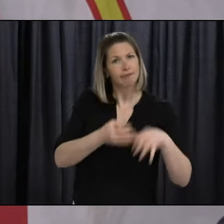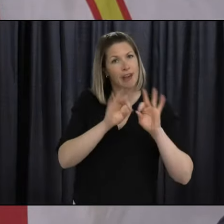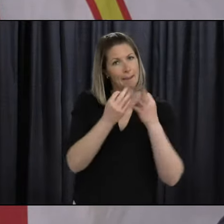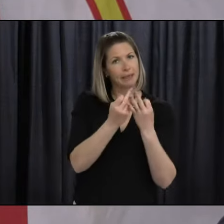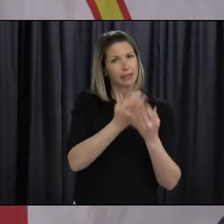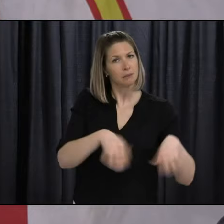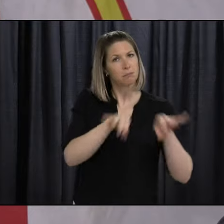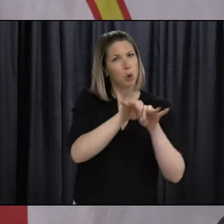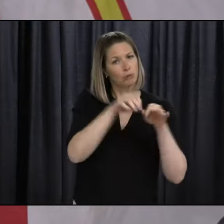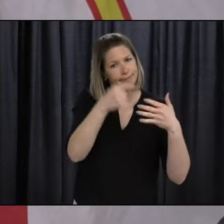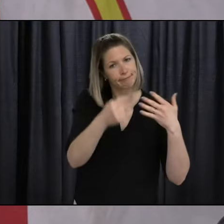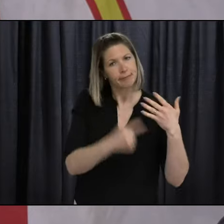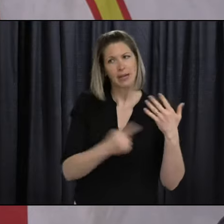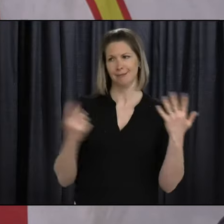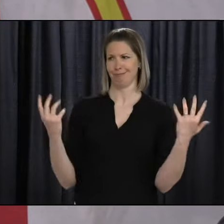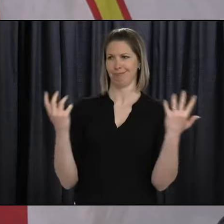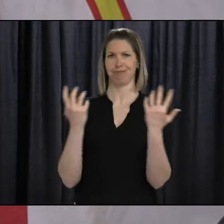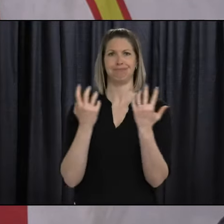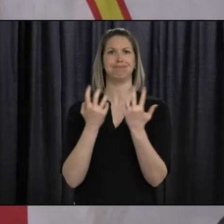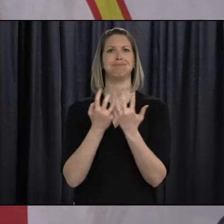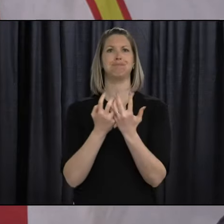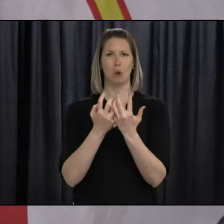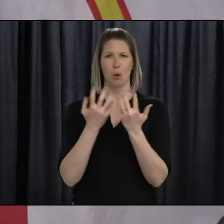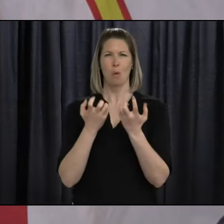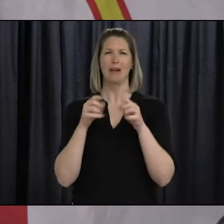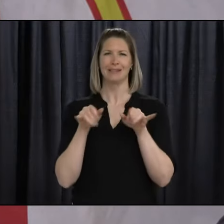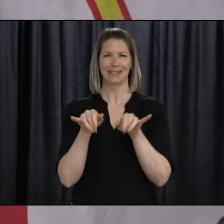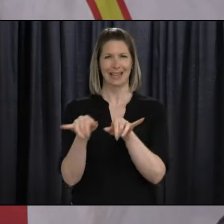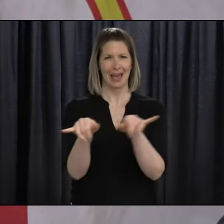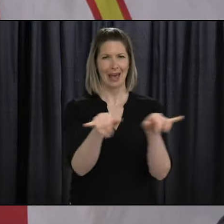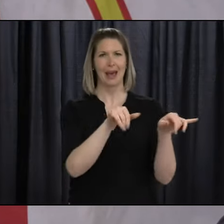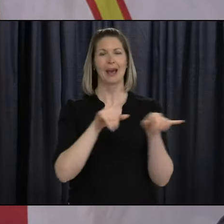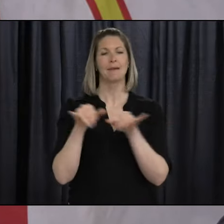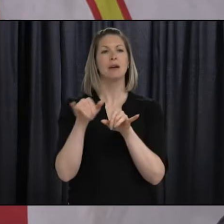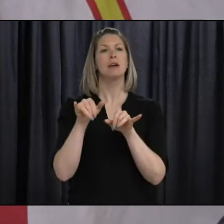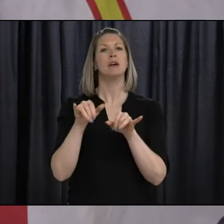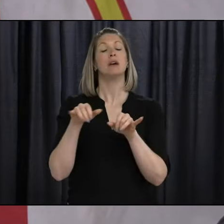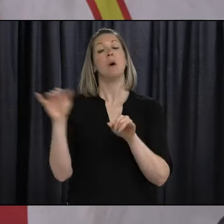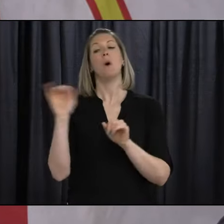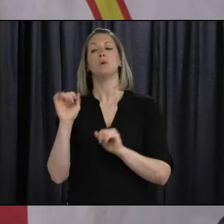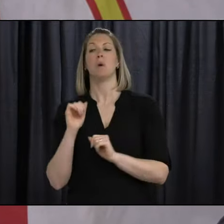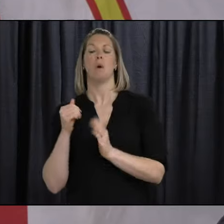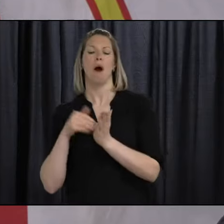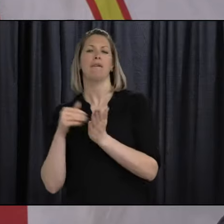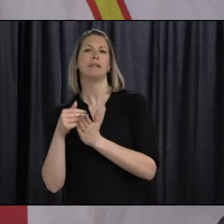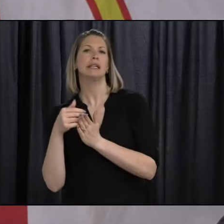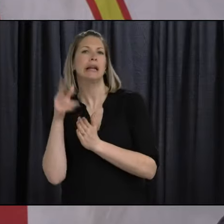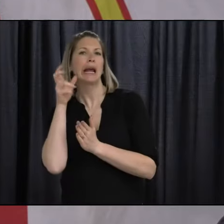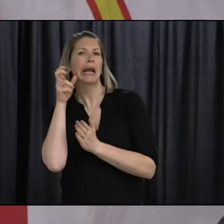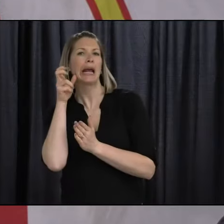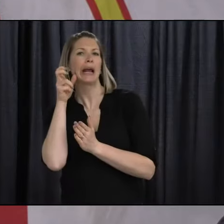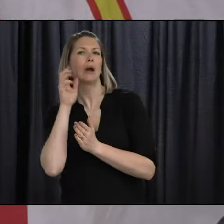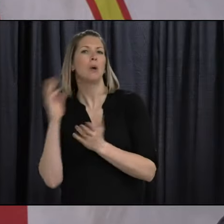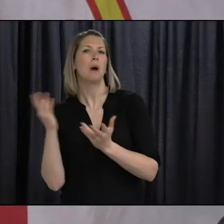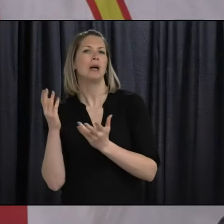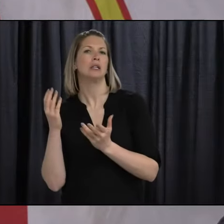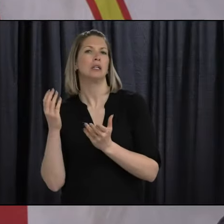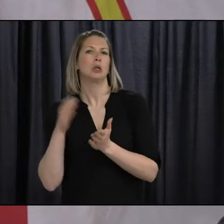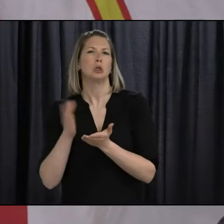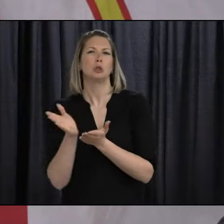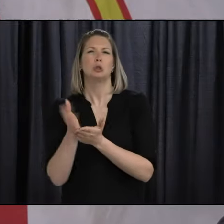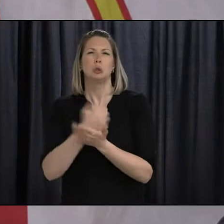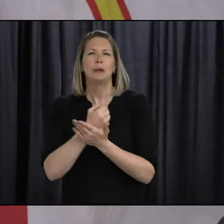life promotion and suicide prevention. All too often, we hear about suicides, particularly amongst our youth